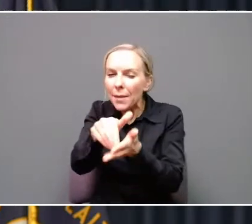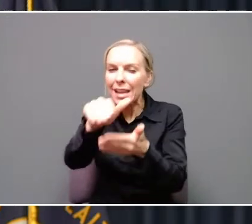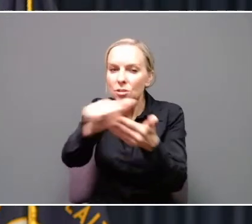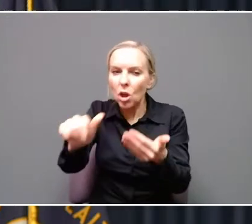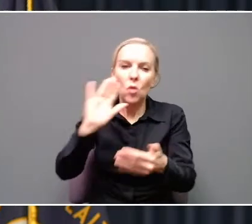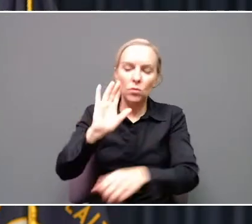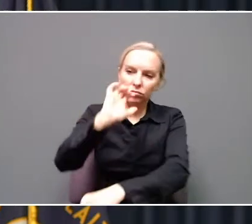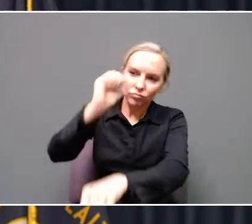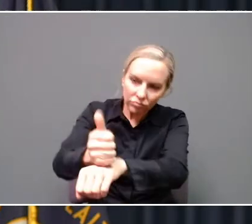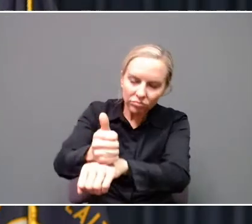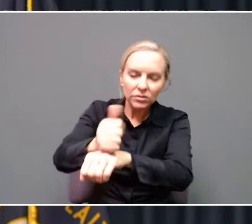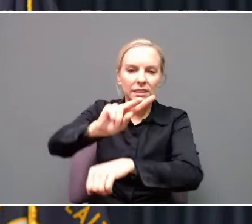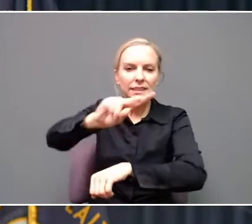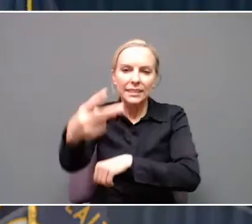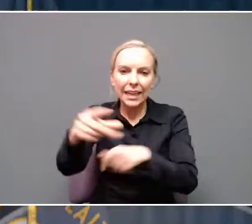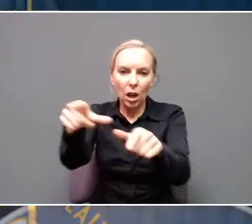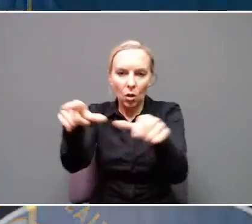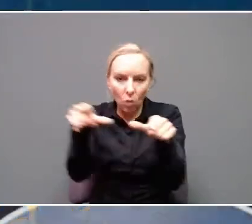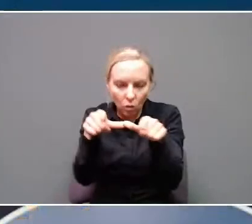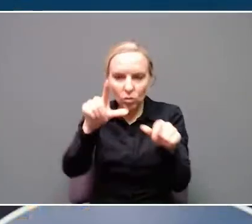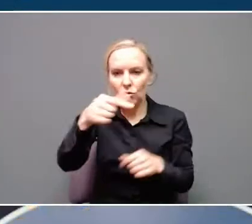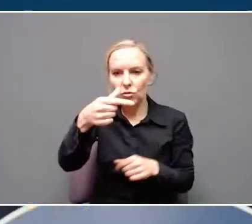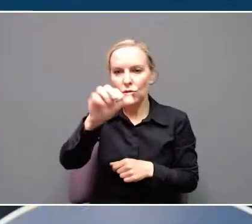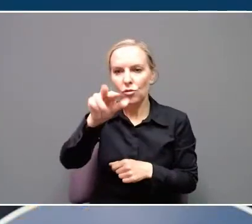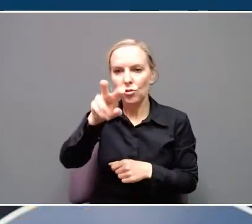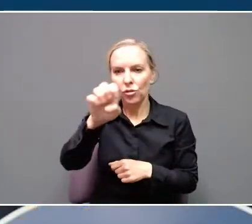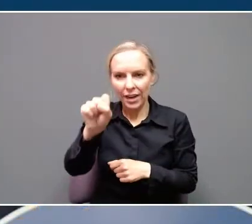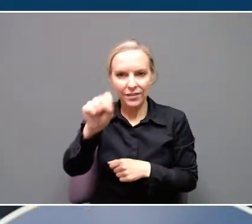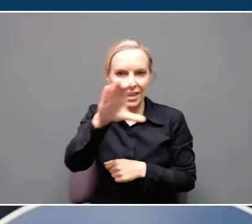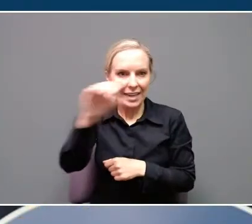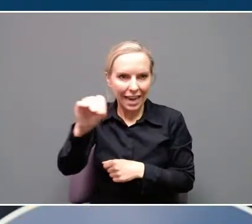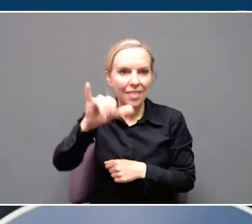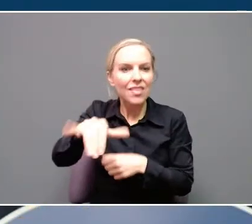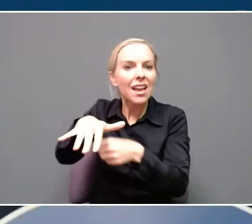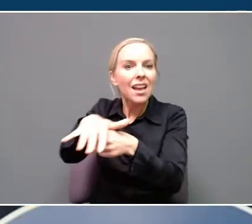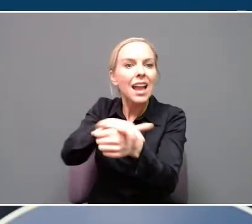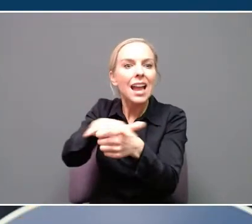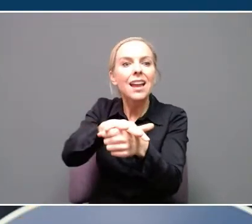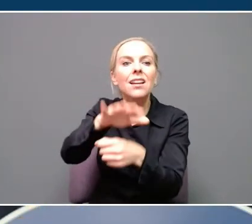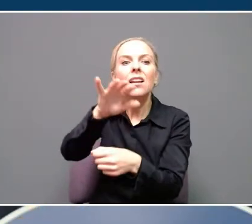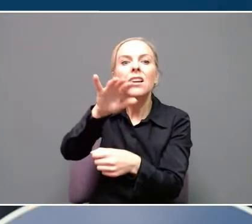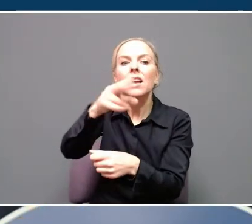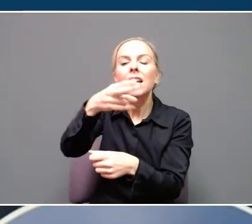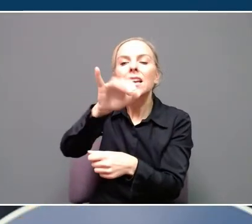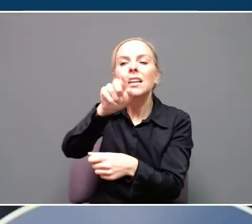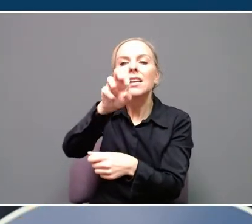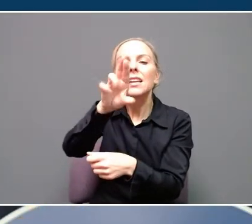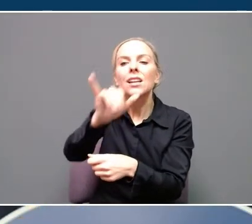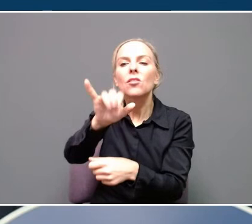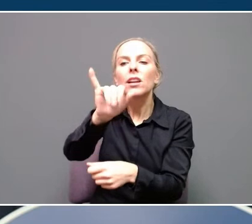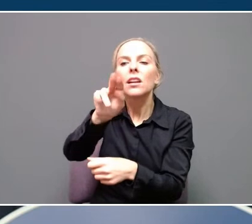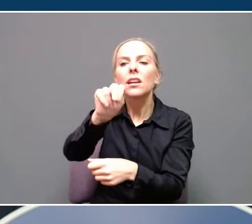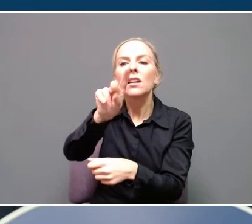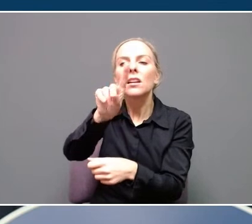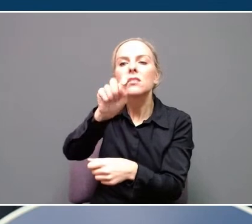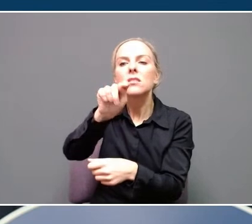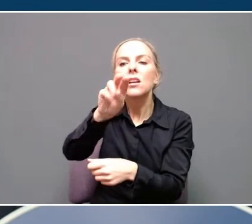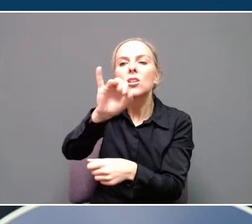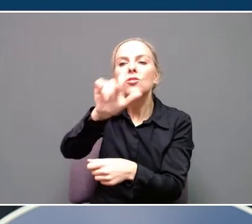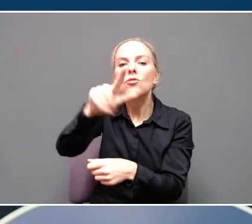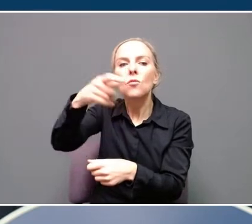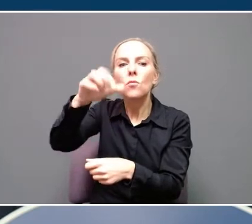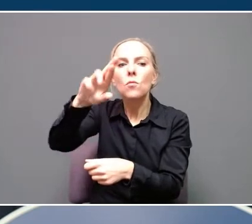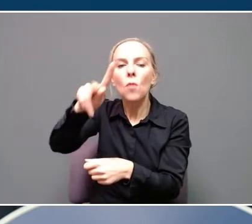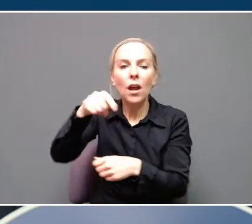Graves County Hickory Industrial Park. Over the coming years, the manufacturer of candles and other home fragrance products